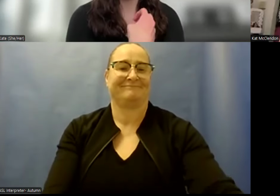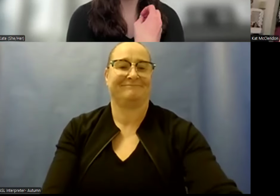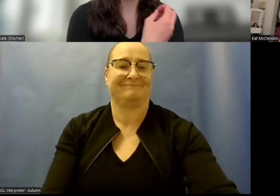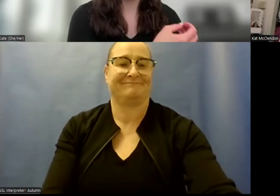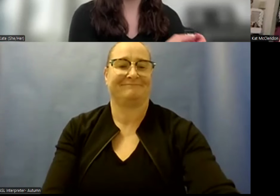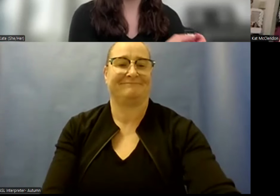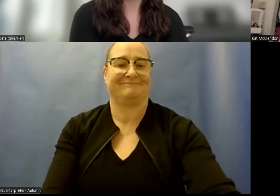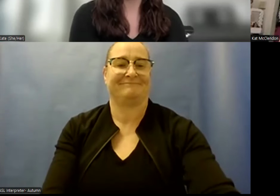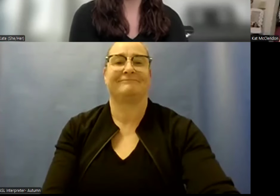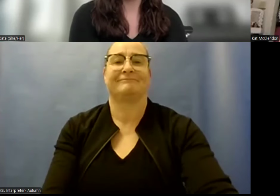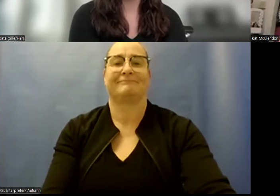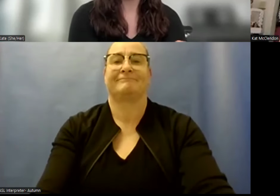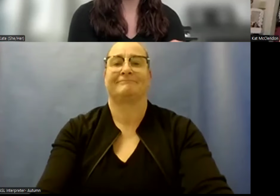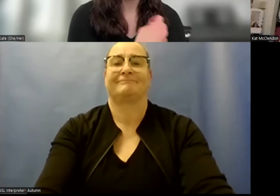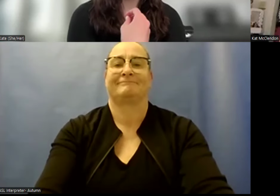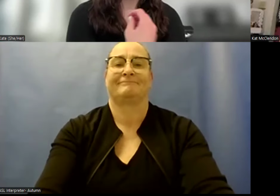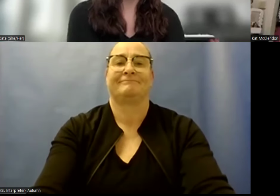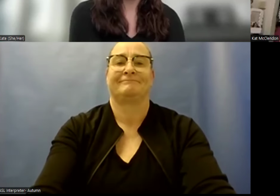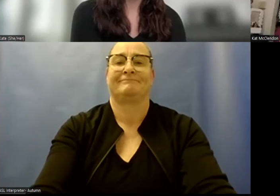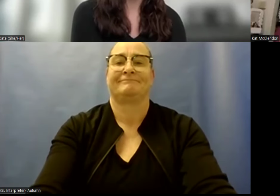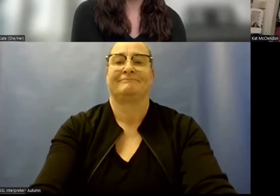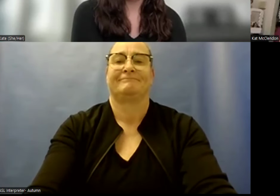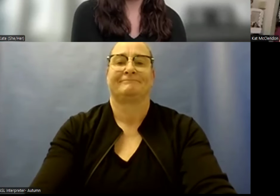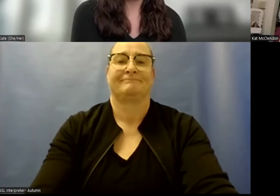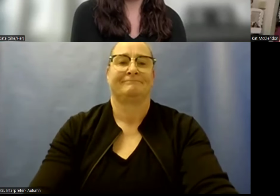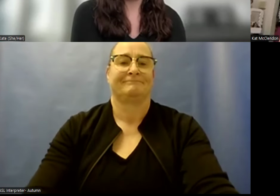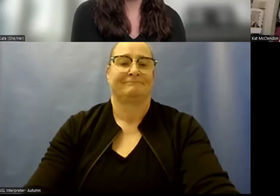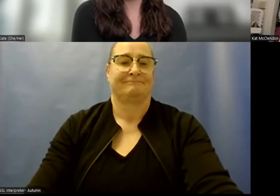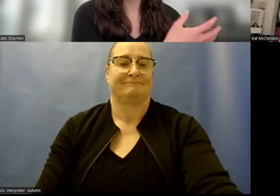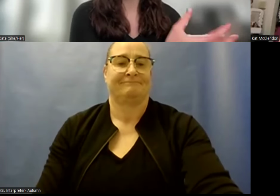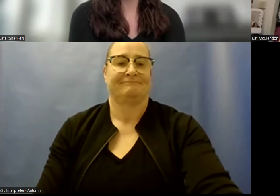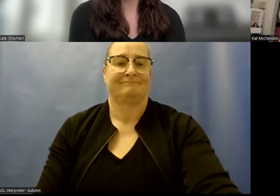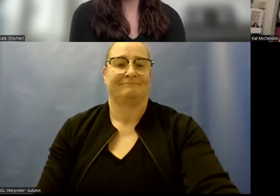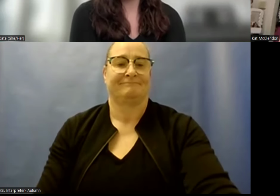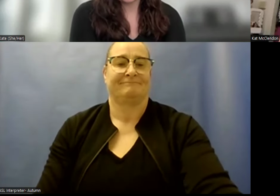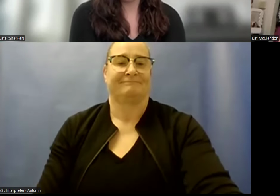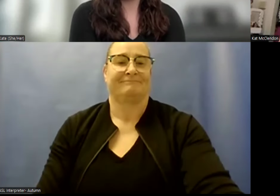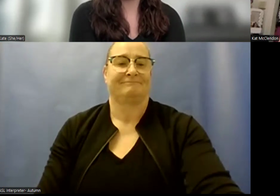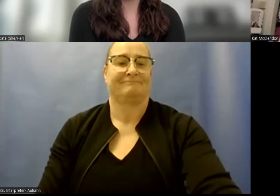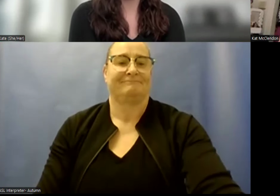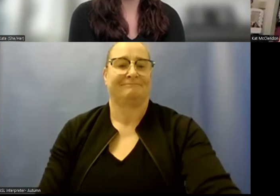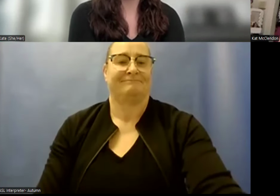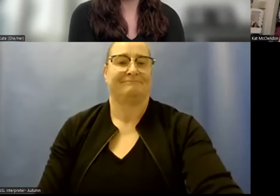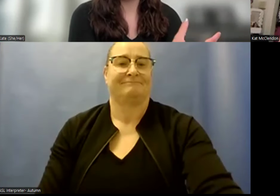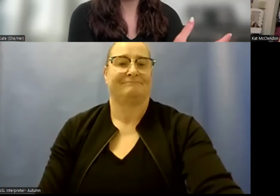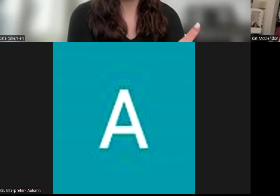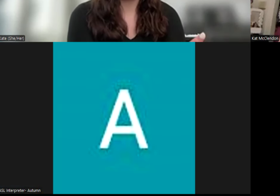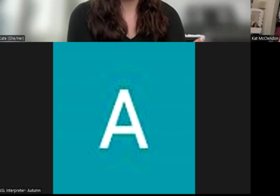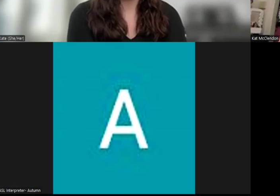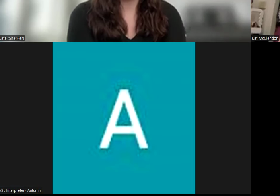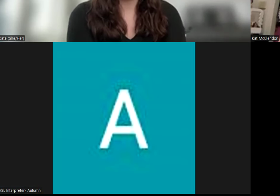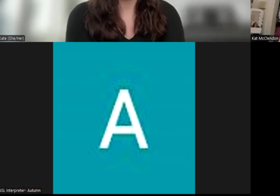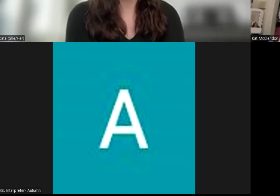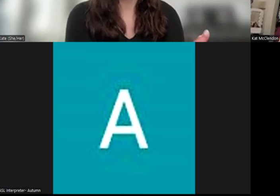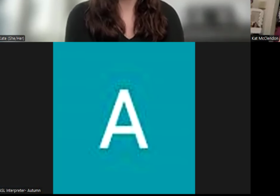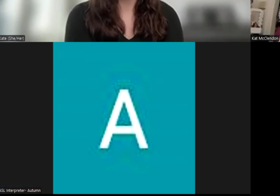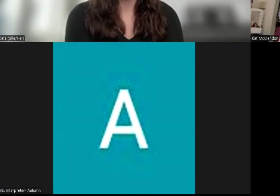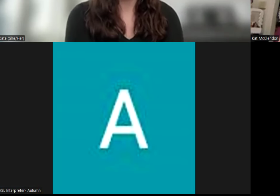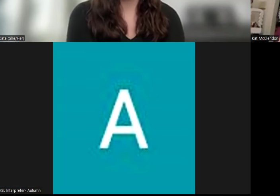to use like your own examples. So if you're able to talk about, a story that happened to someone,